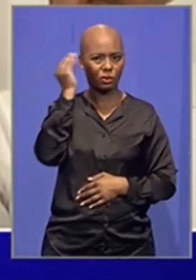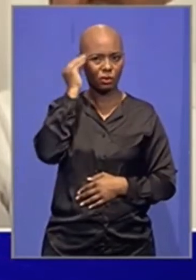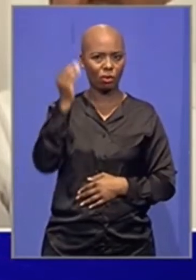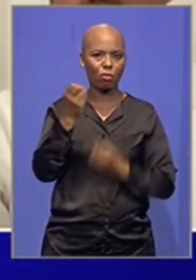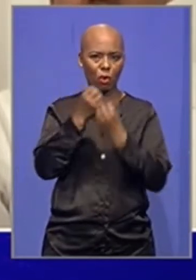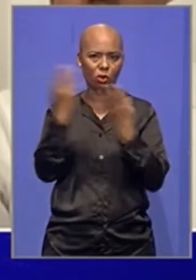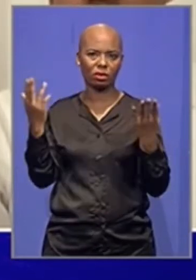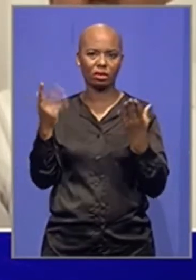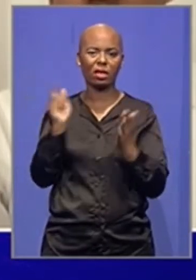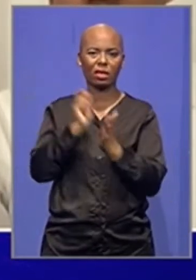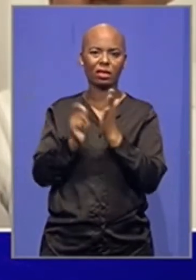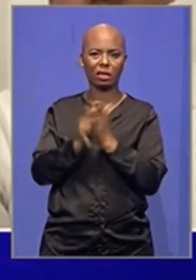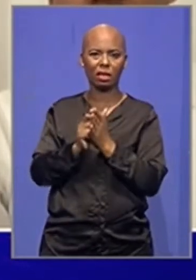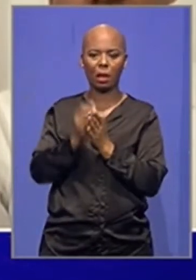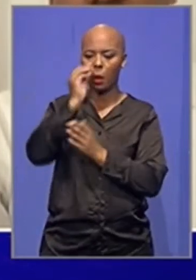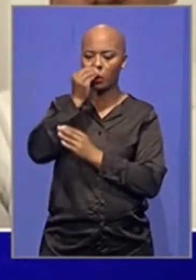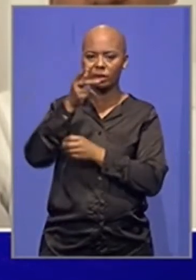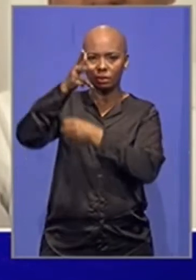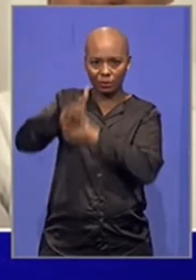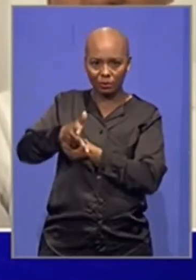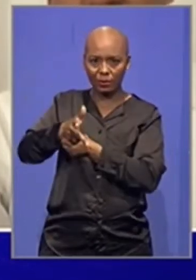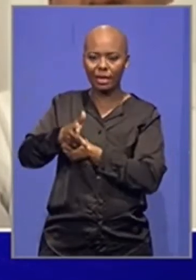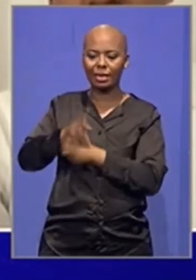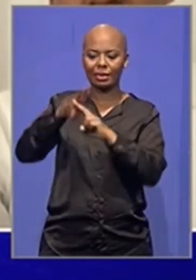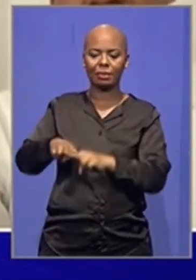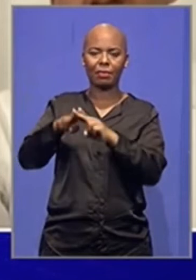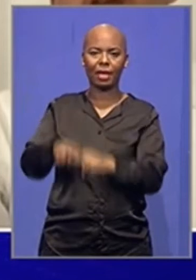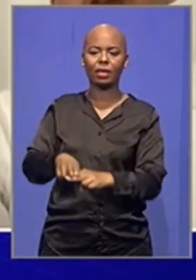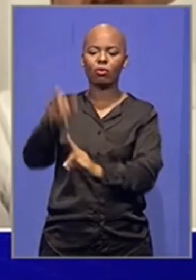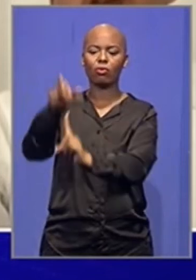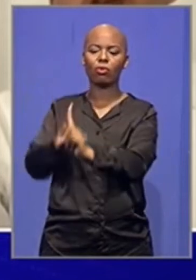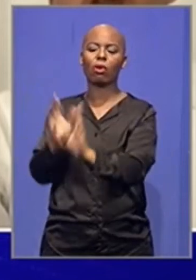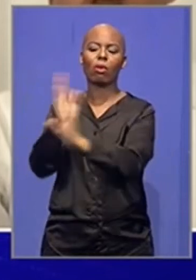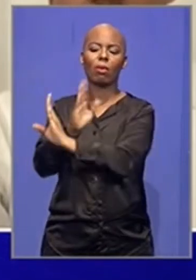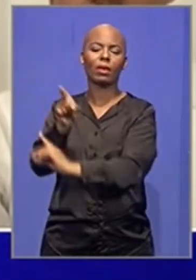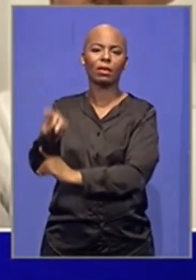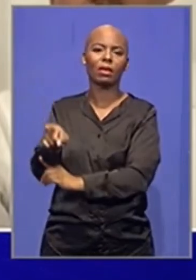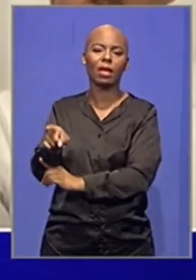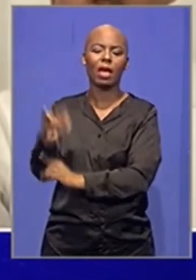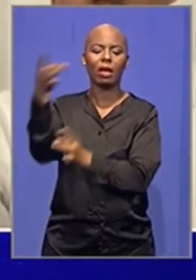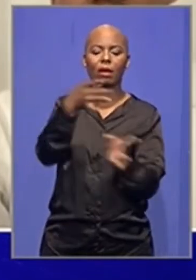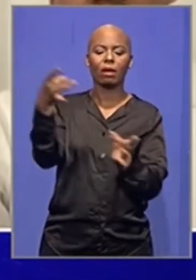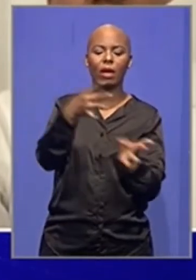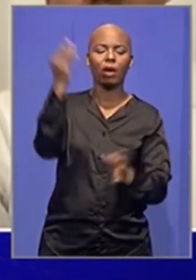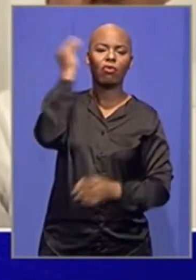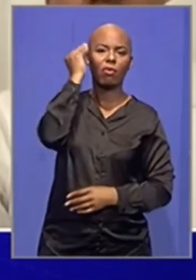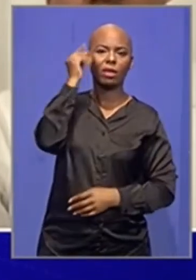rely on anonymous sources. And in this instance now, the